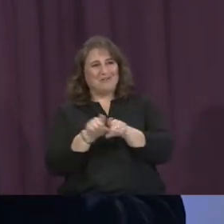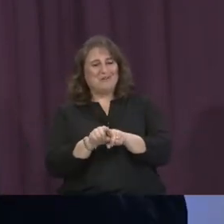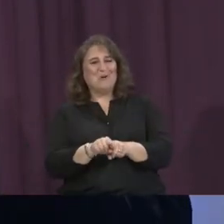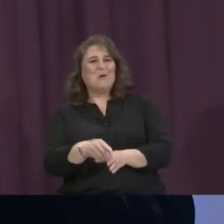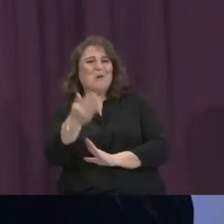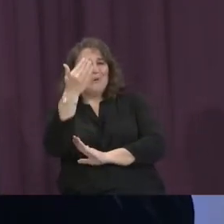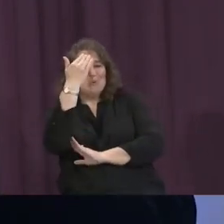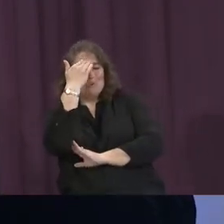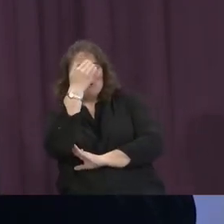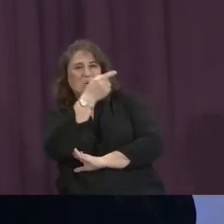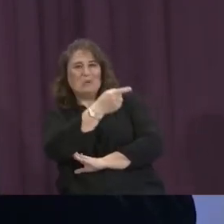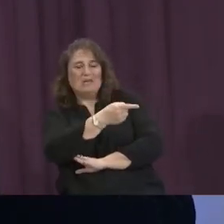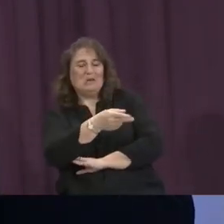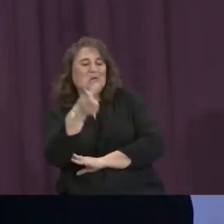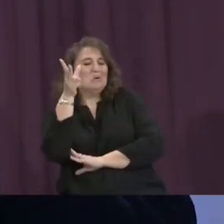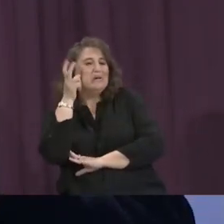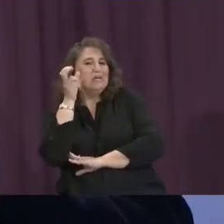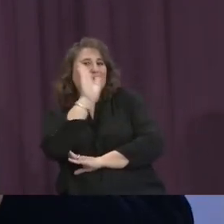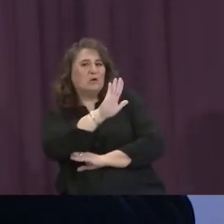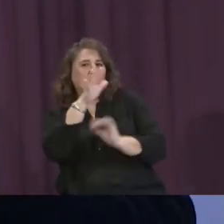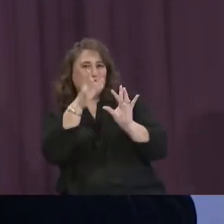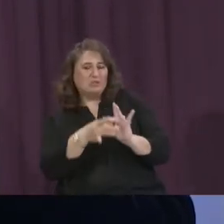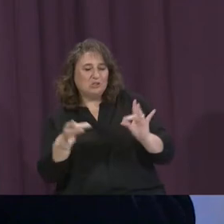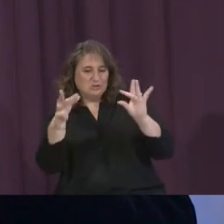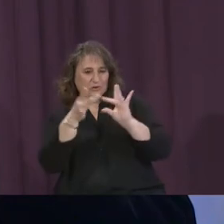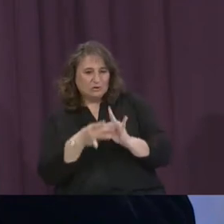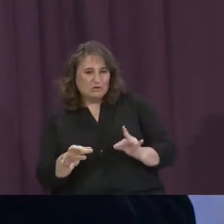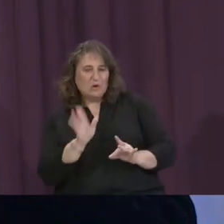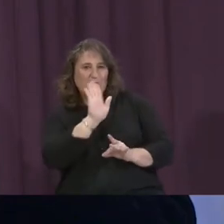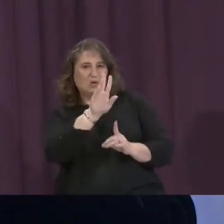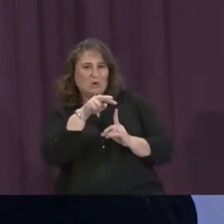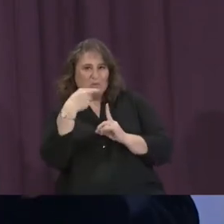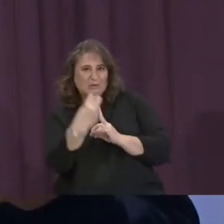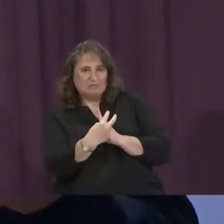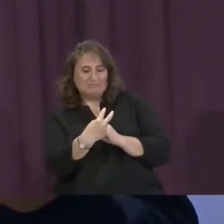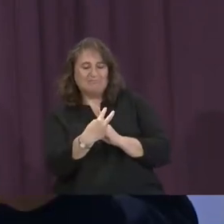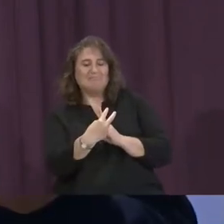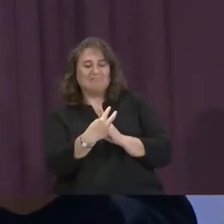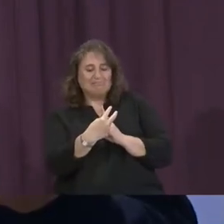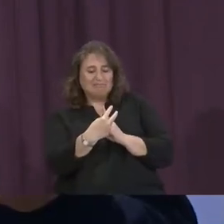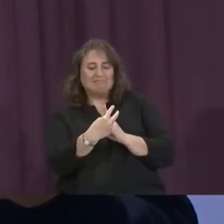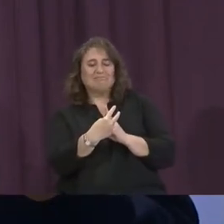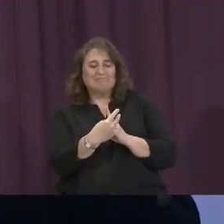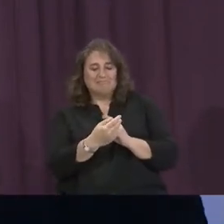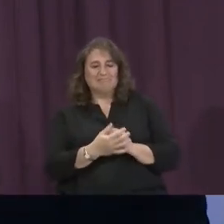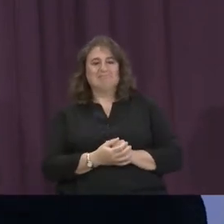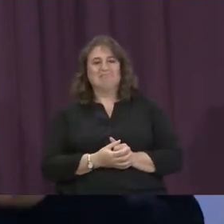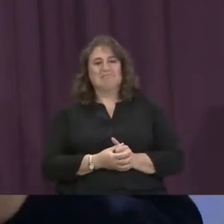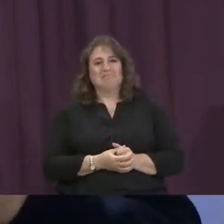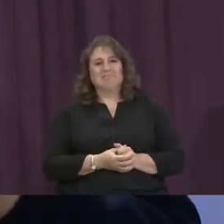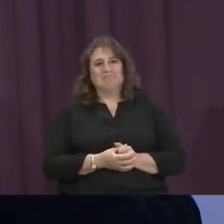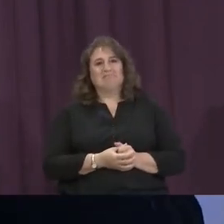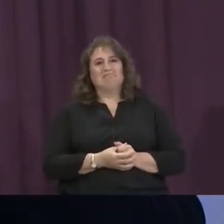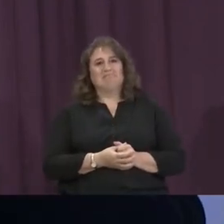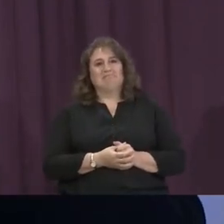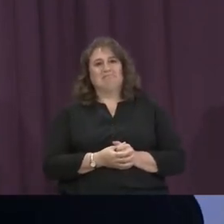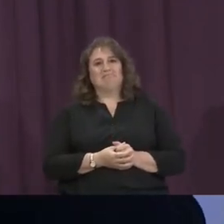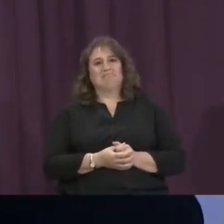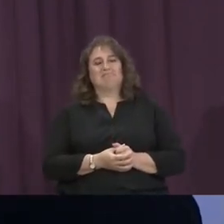you and, and hearing your story and your viewpoint, your perceptions of things that